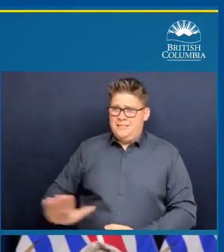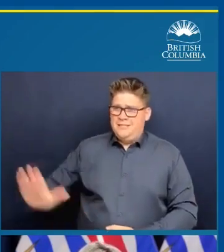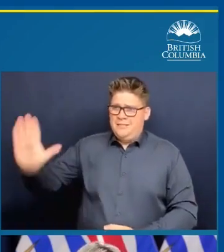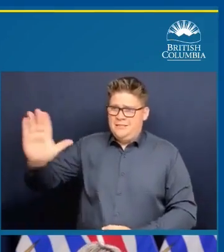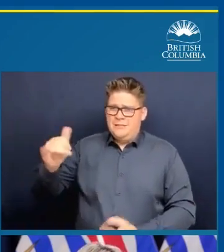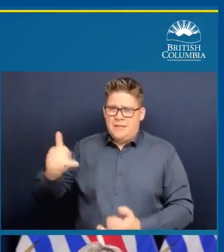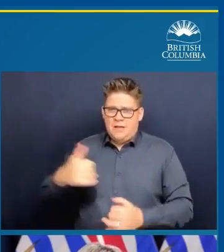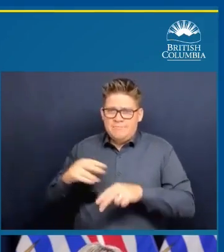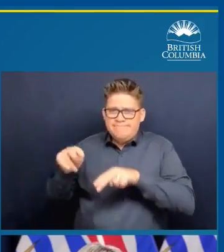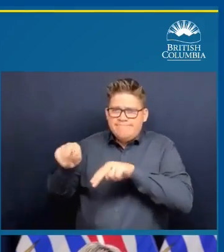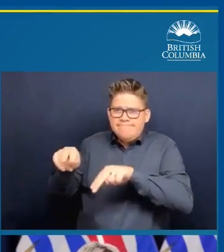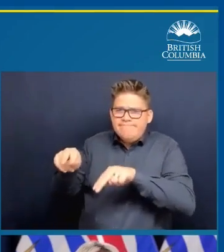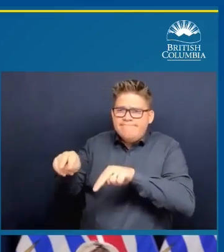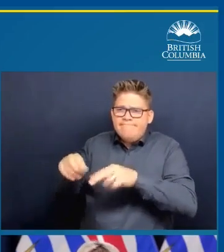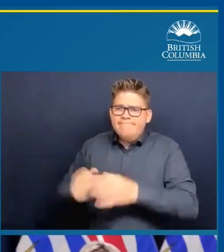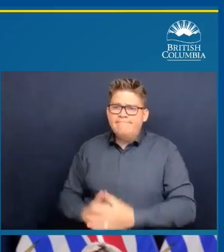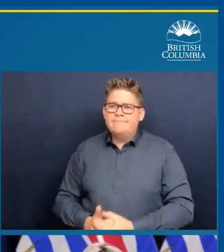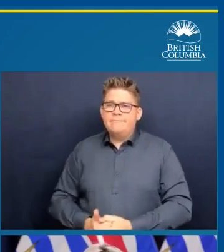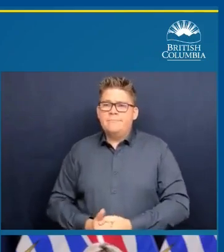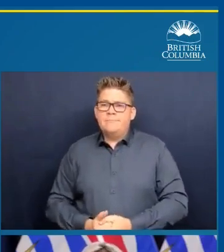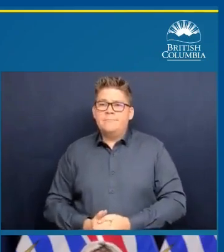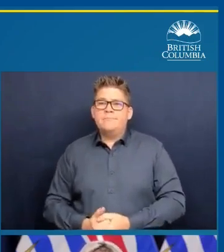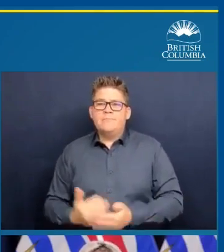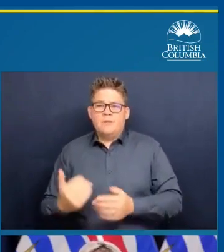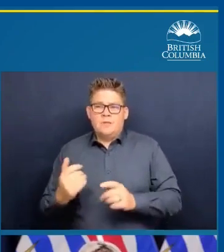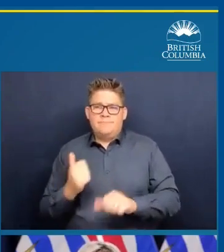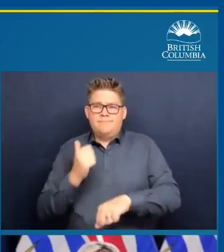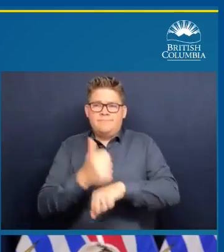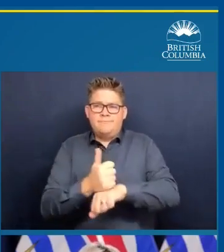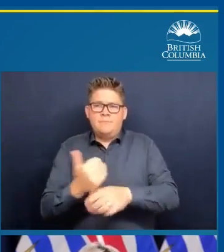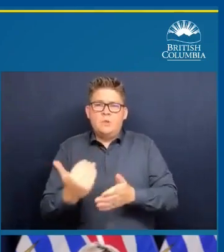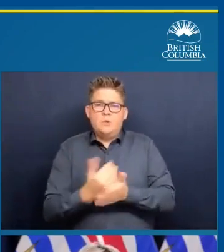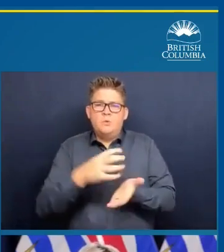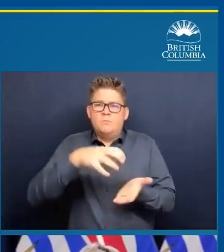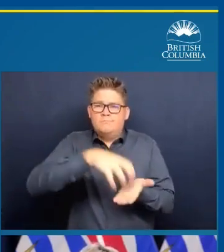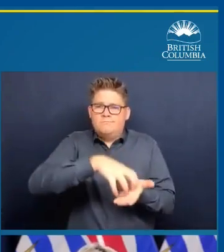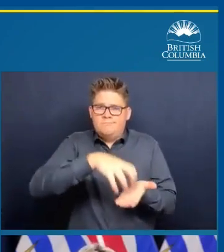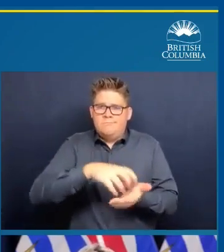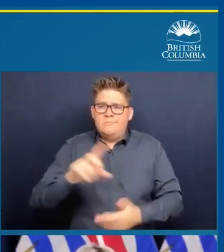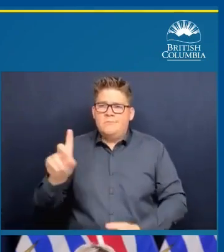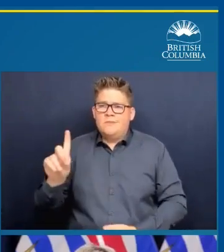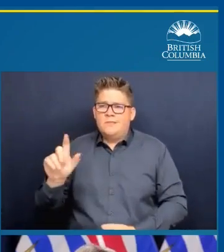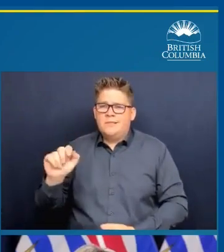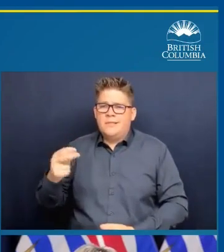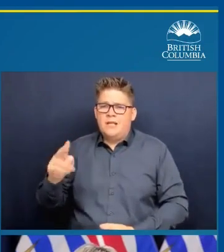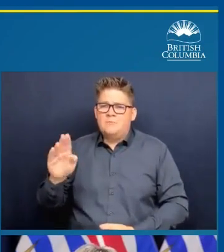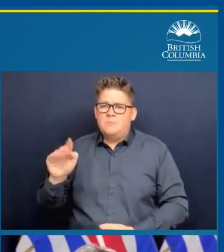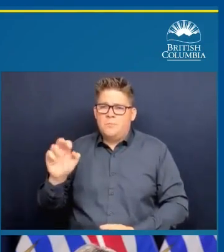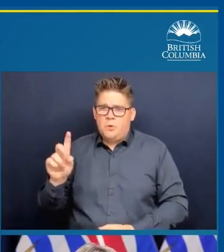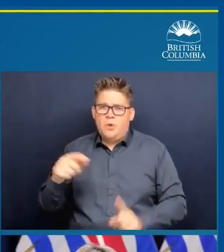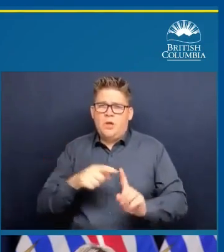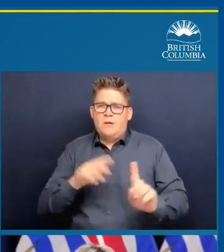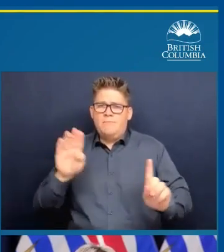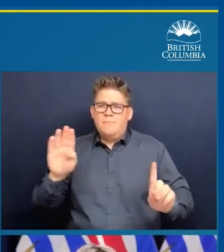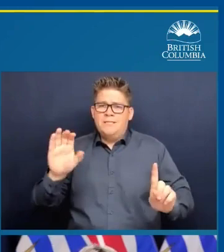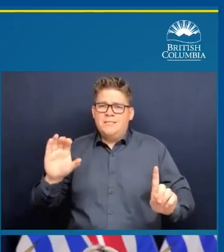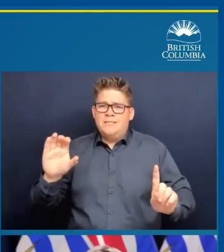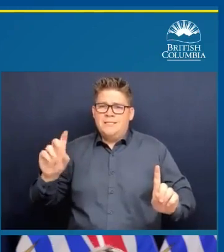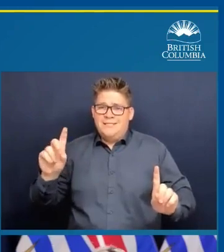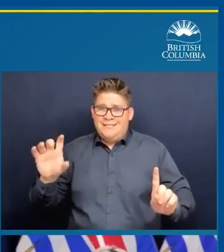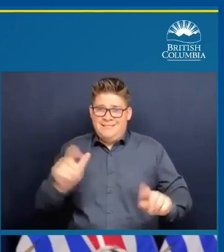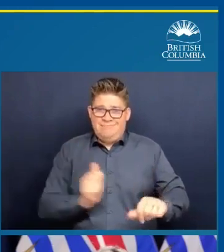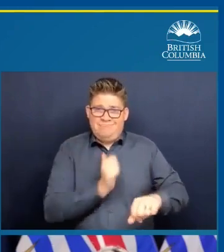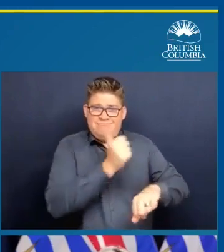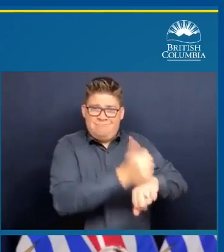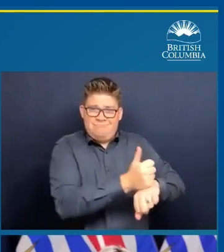dashboard that we're building on the BC CDC. So in the past, we've had our influenza surveillance bulletin that would come out periodically,